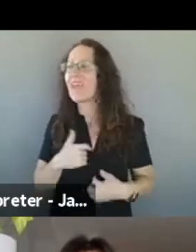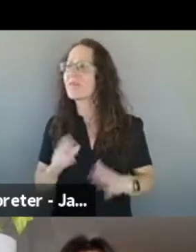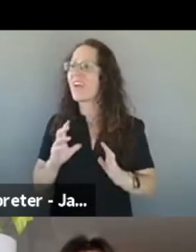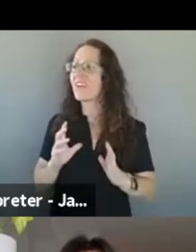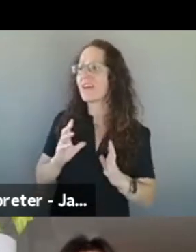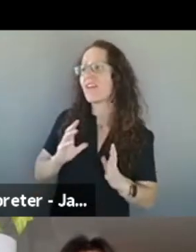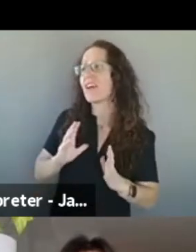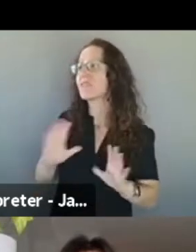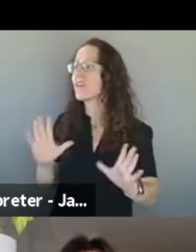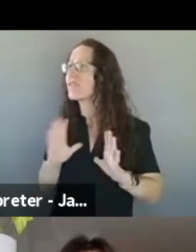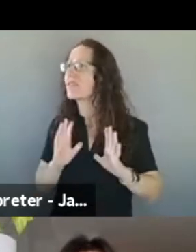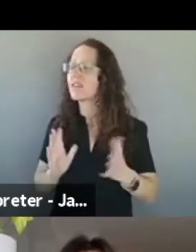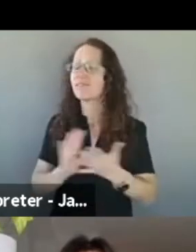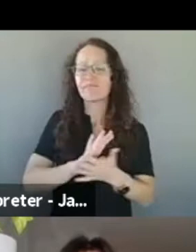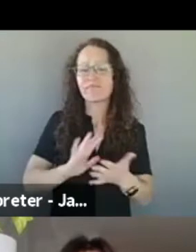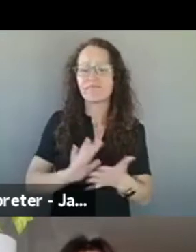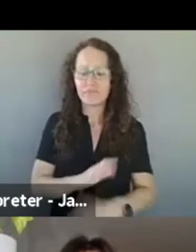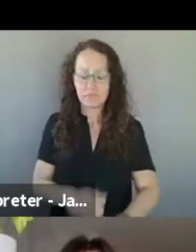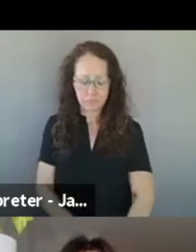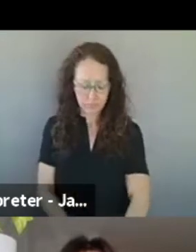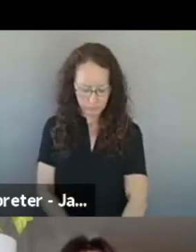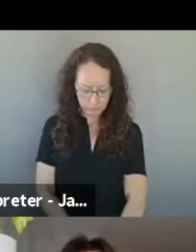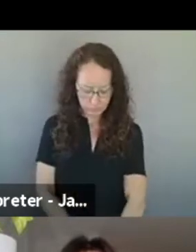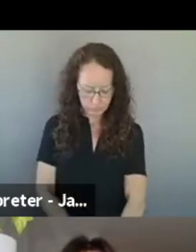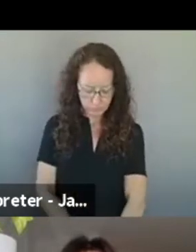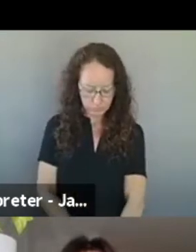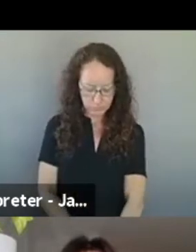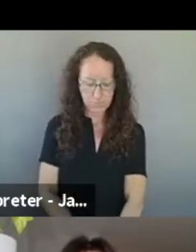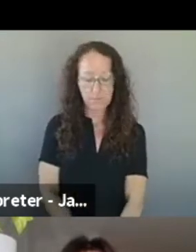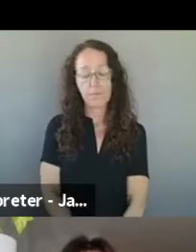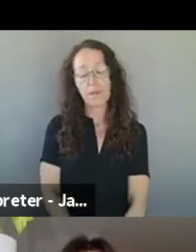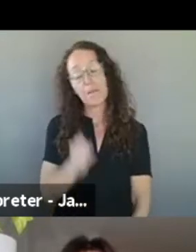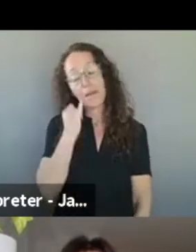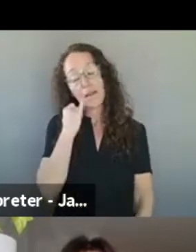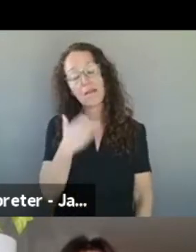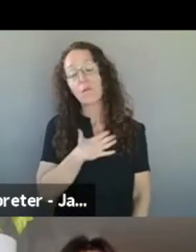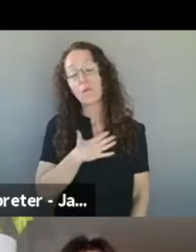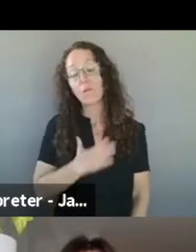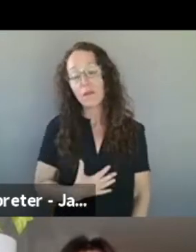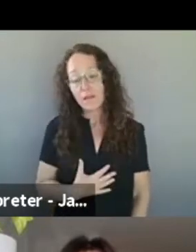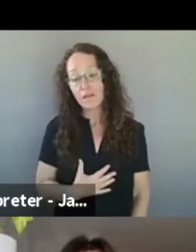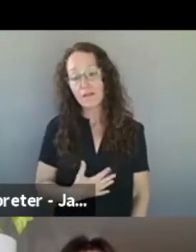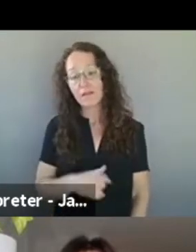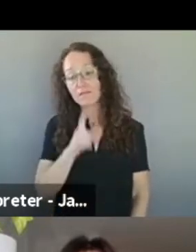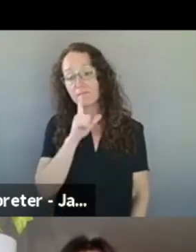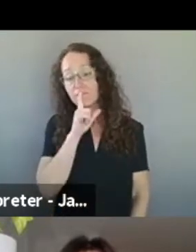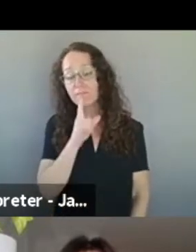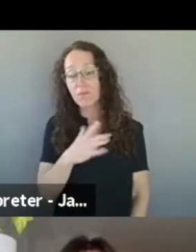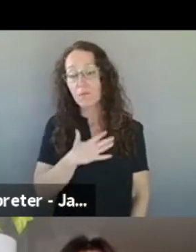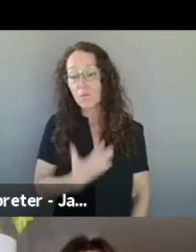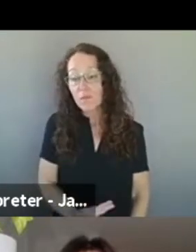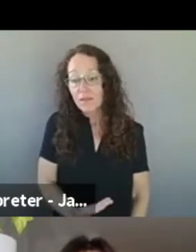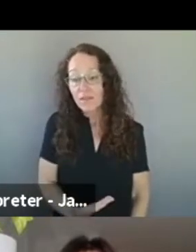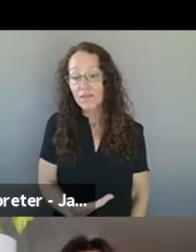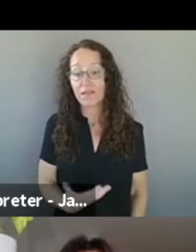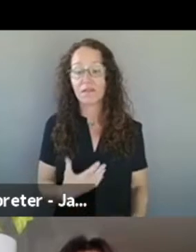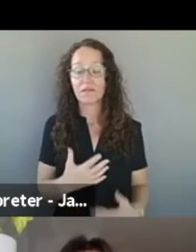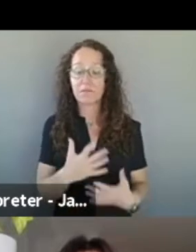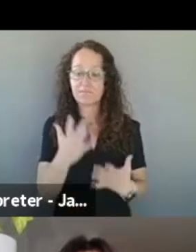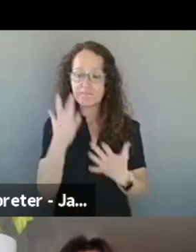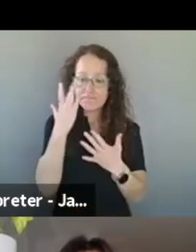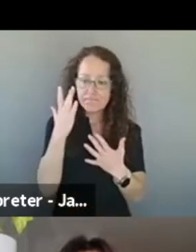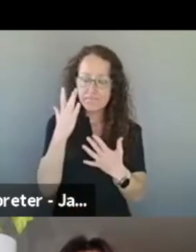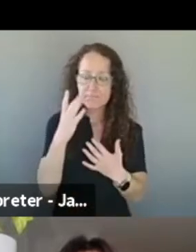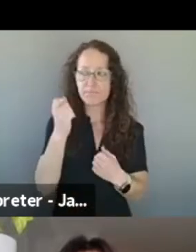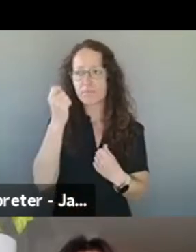to just be compassionate with ourselves and to make that time, that sacred space,